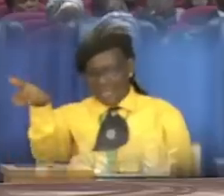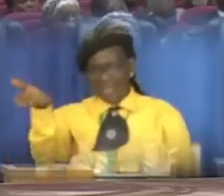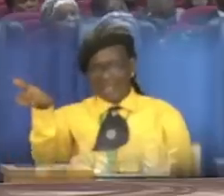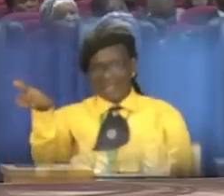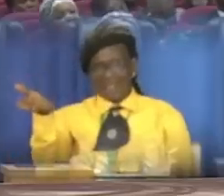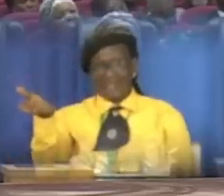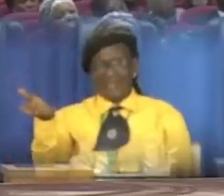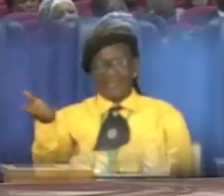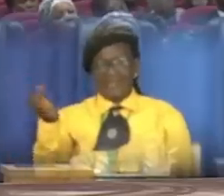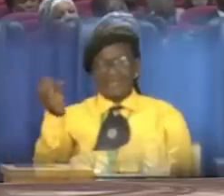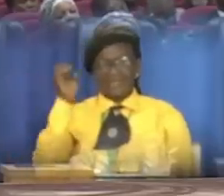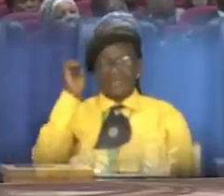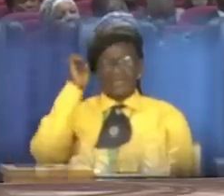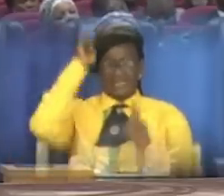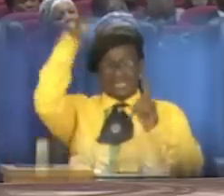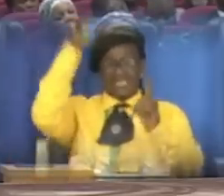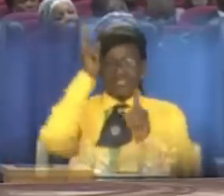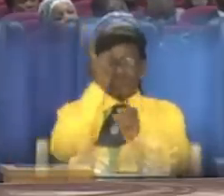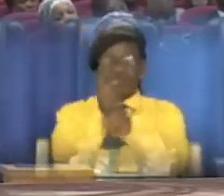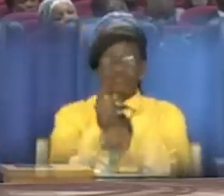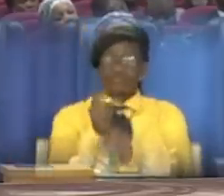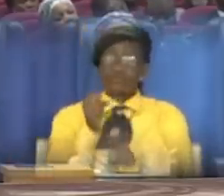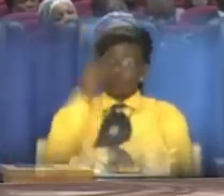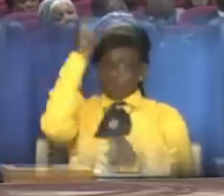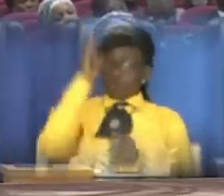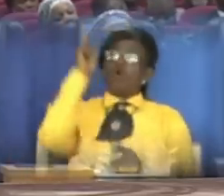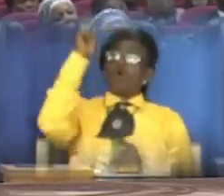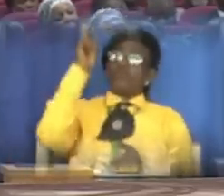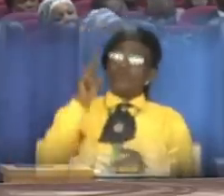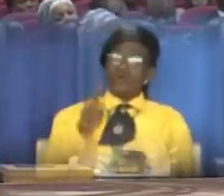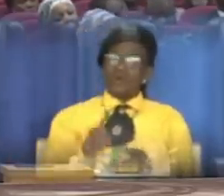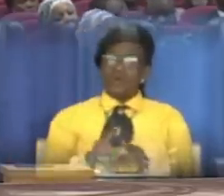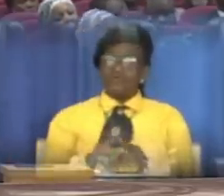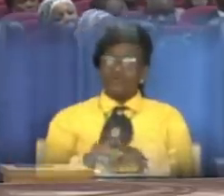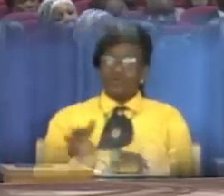He just woke up to find that there's abundance everywhere.